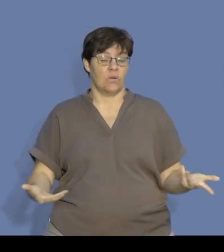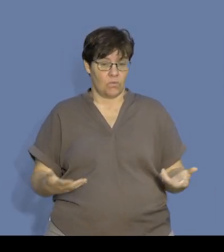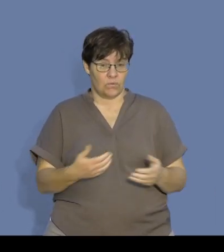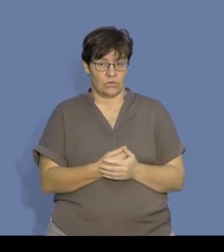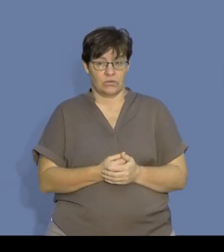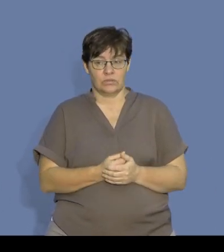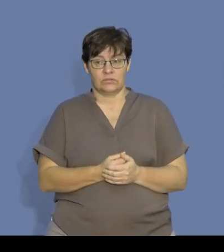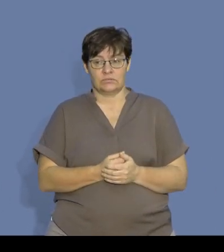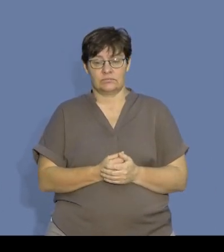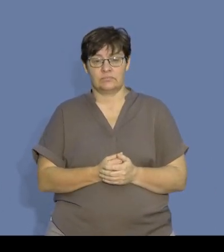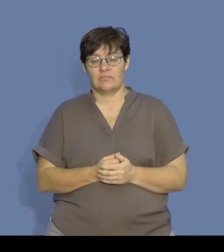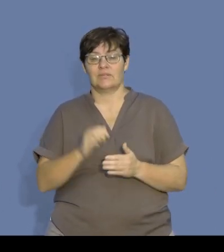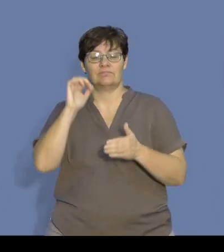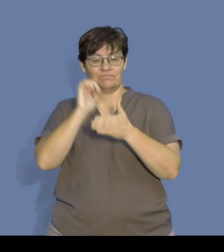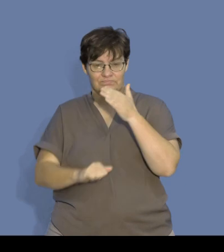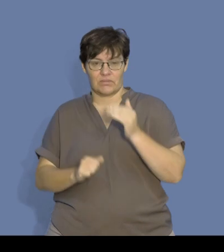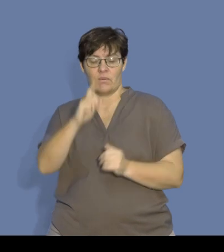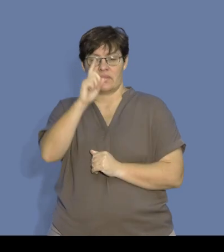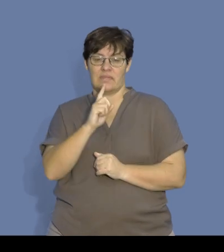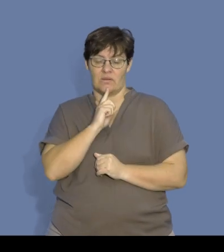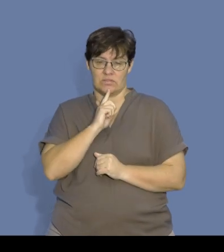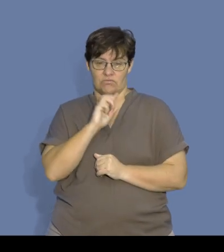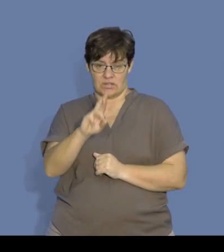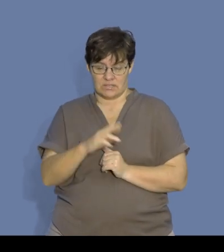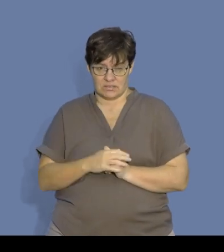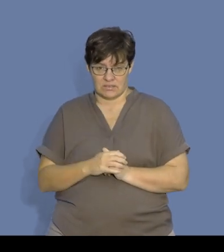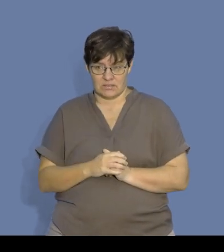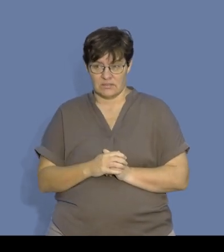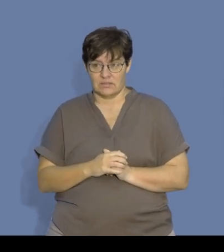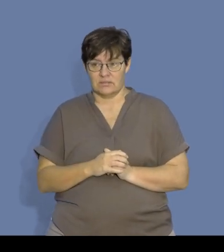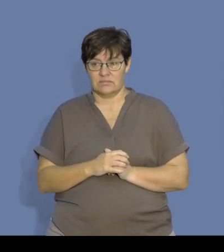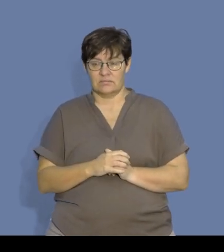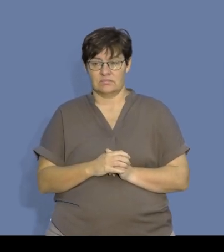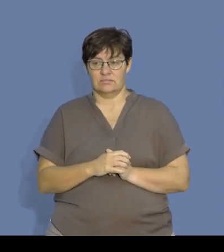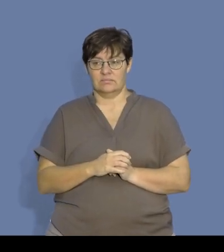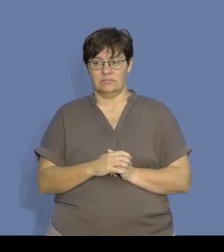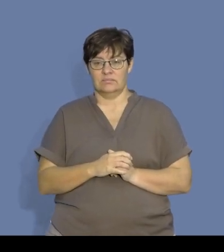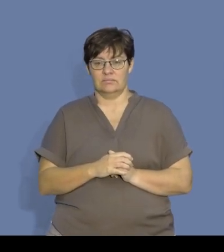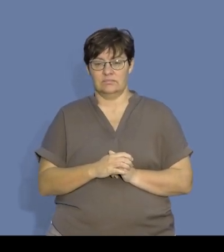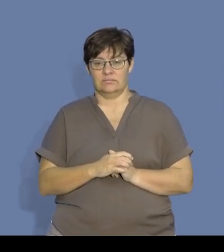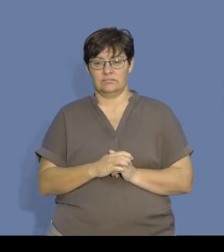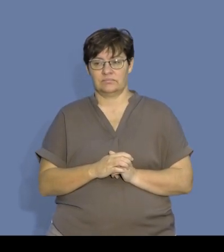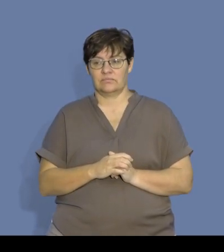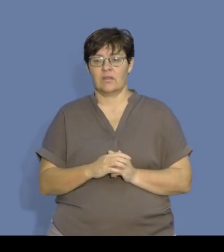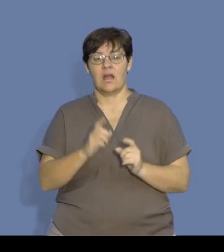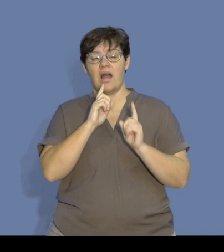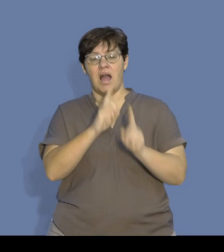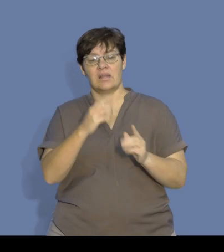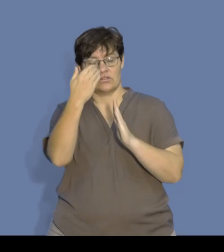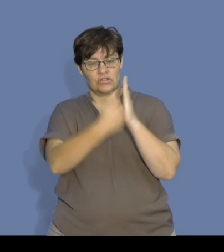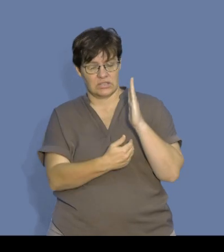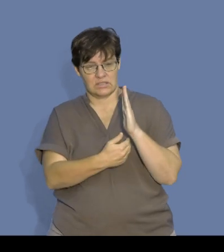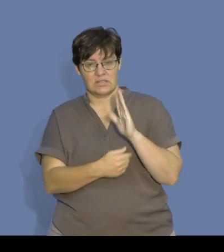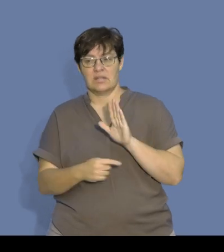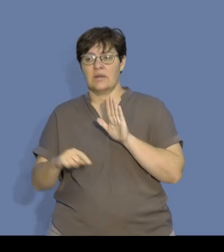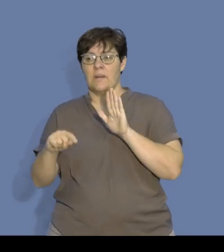expense? Obviously, I'm going to subtract the 1,000 Rand. Okay, right, so let's do that on our answer